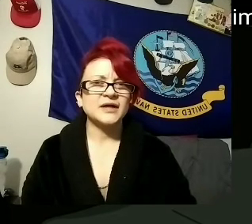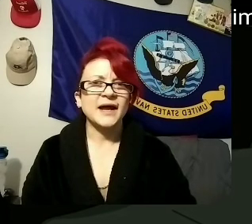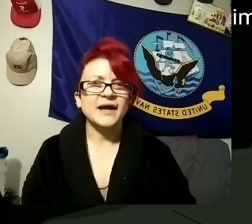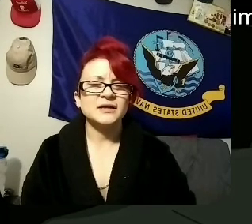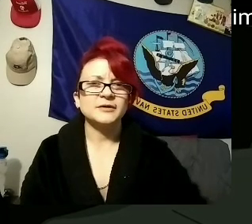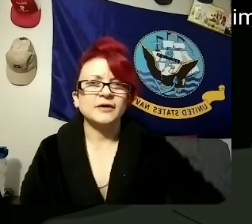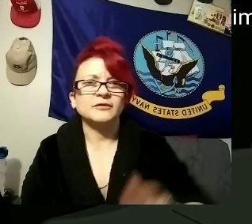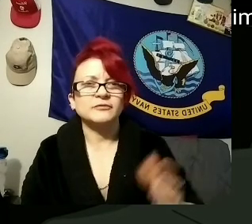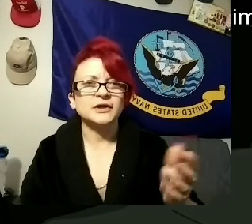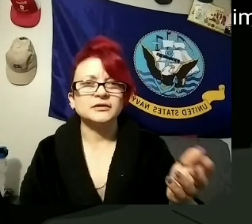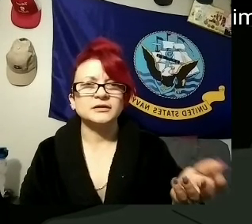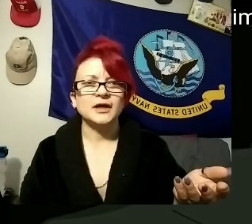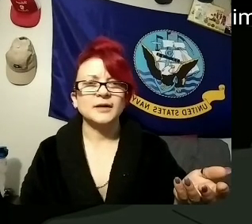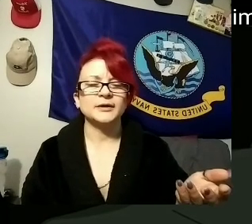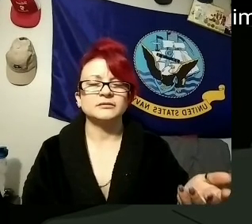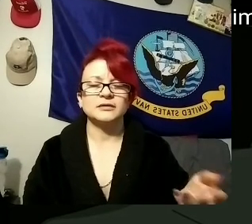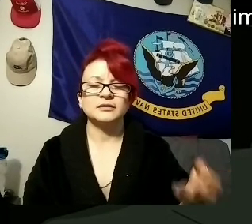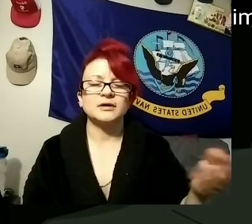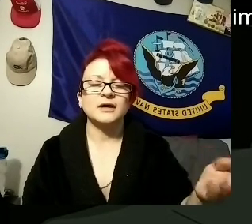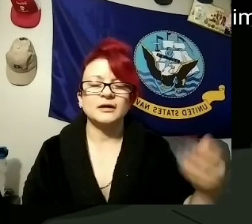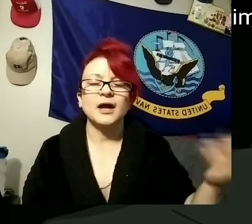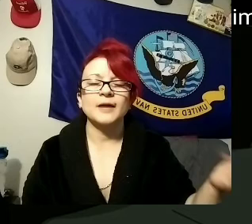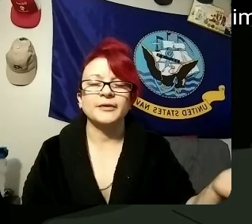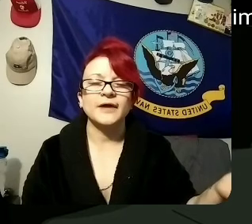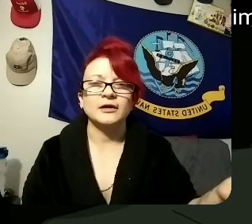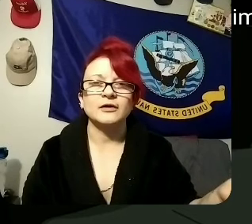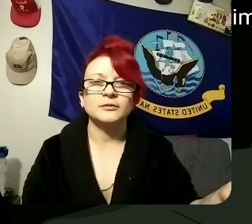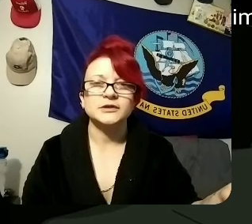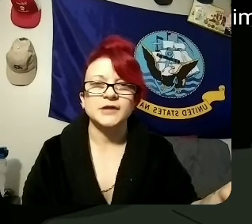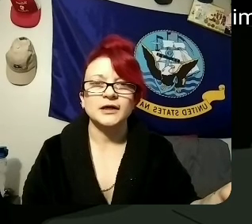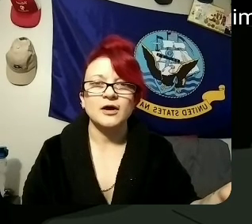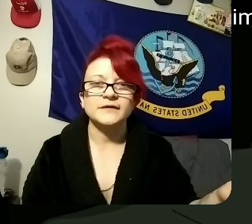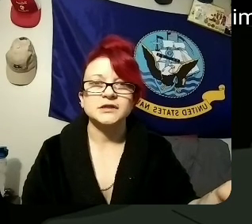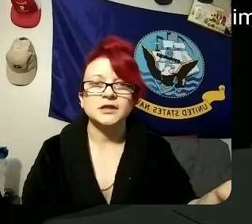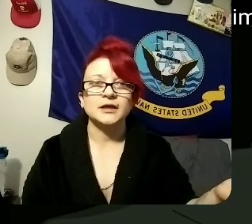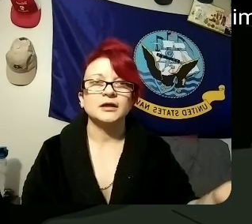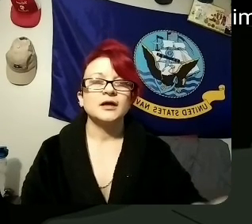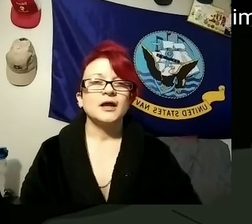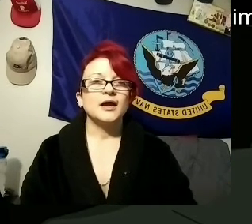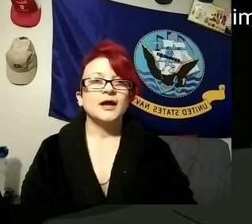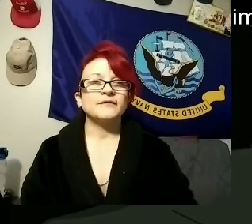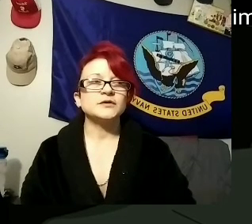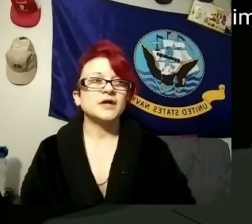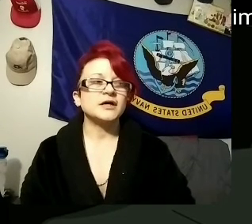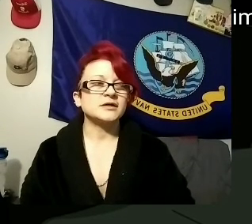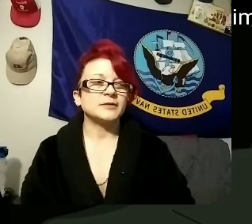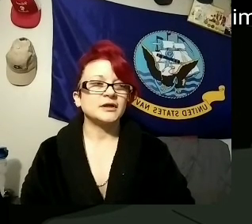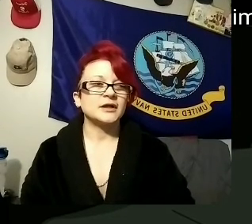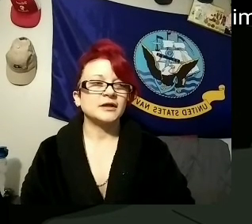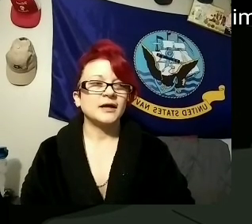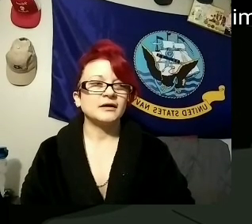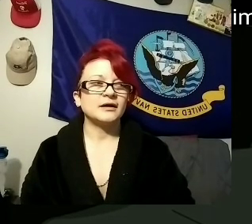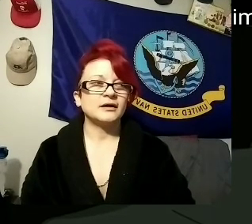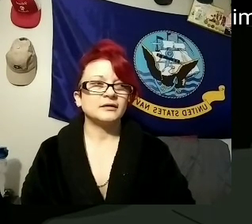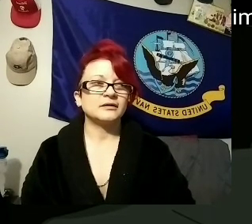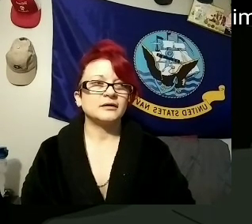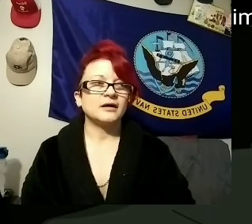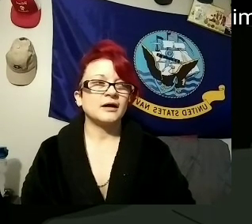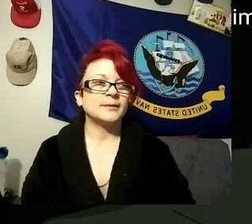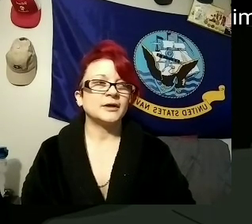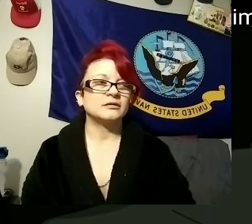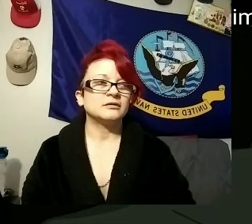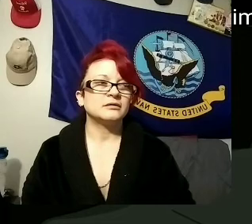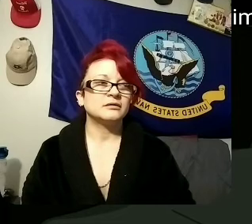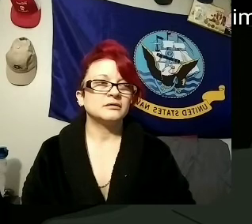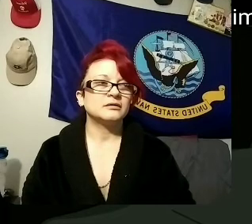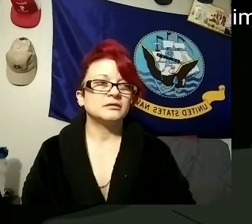that shit had to be fucking real. I mean, hypothetical, we're saying, obviously. If you saw something like that, I